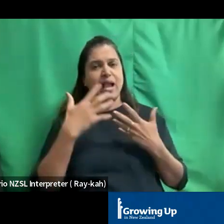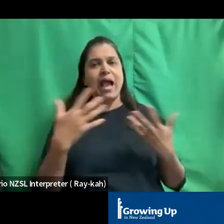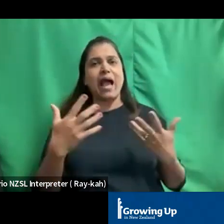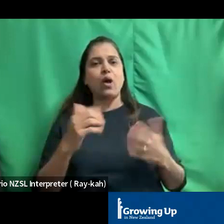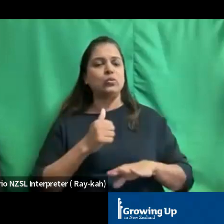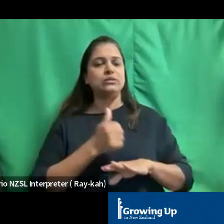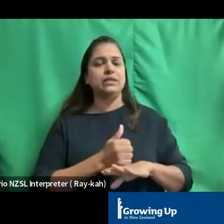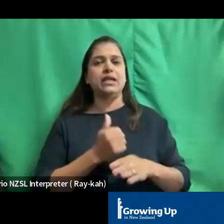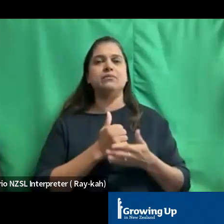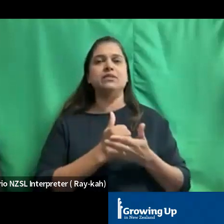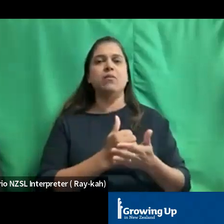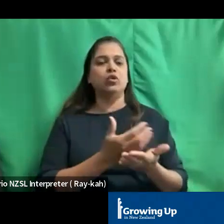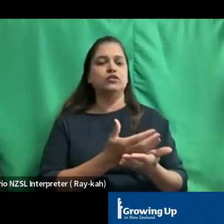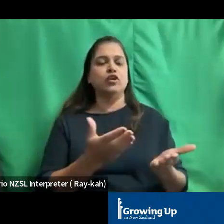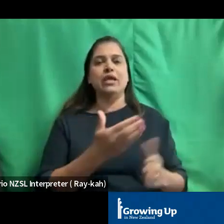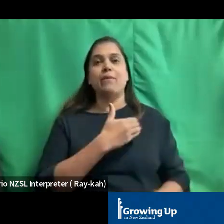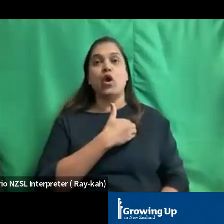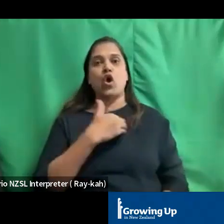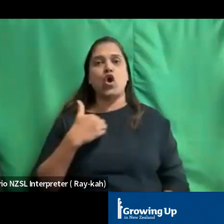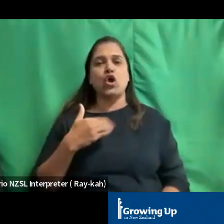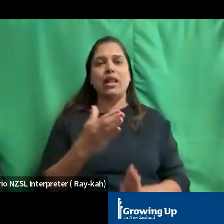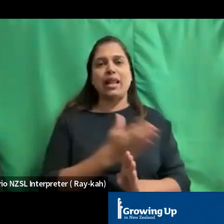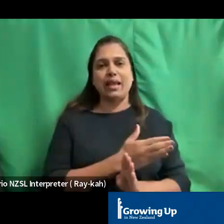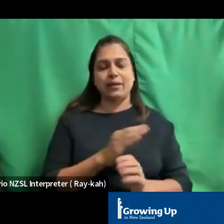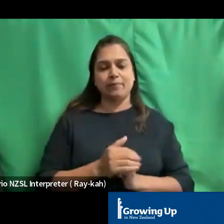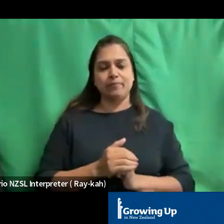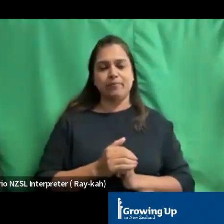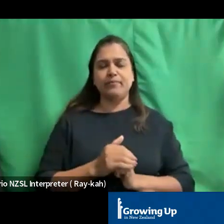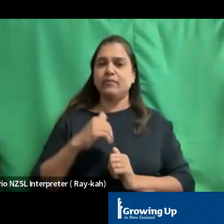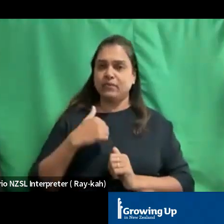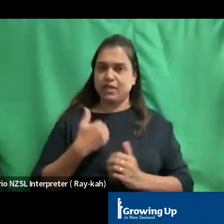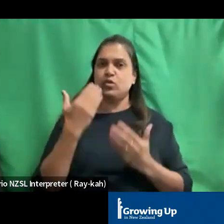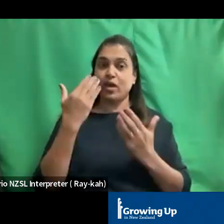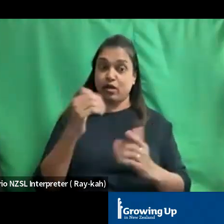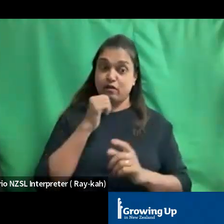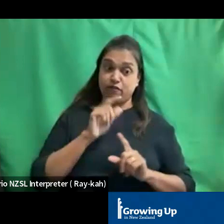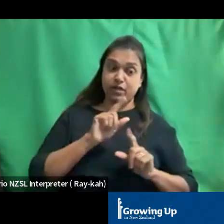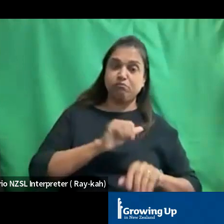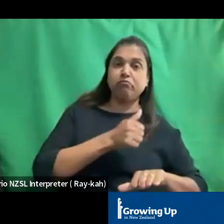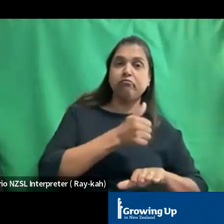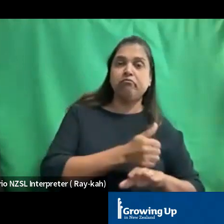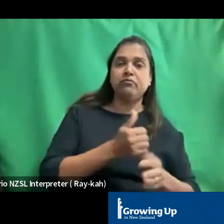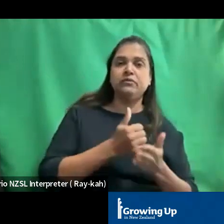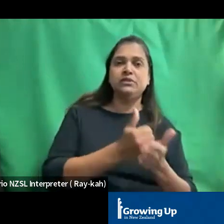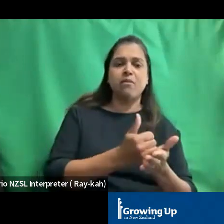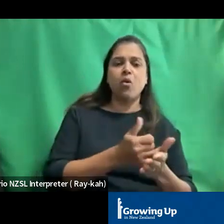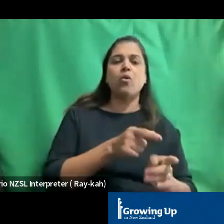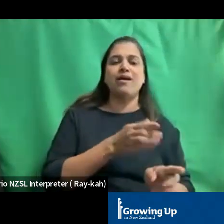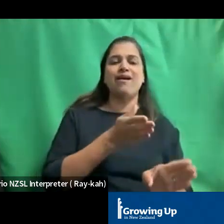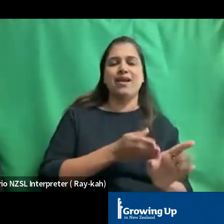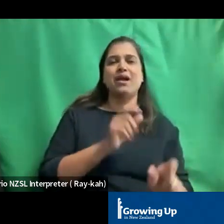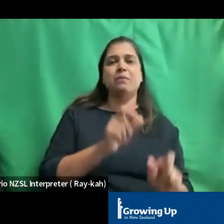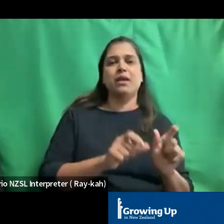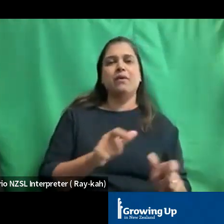and really acknowledging that the sooner we do that, the less likely our young people are to suffer in terms of mental